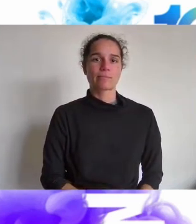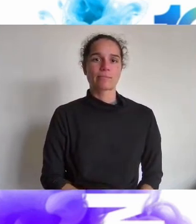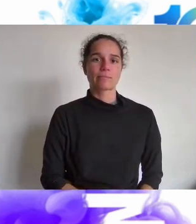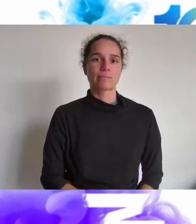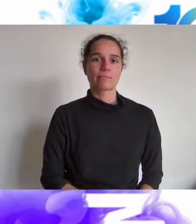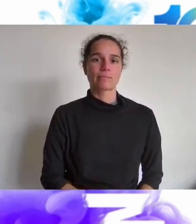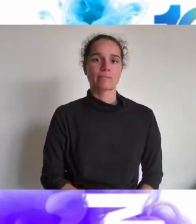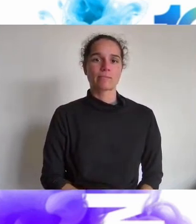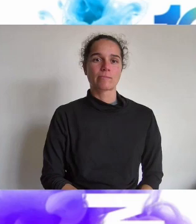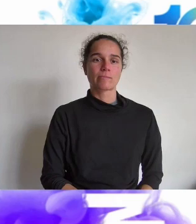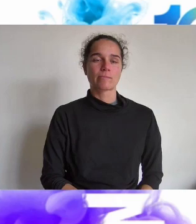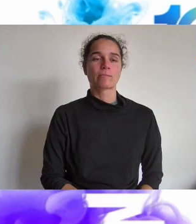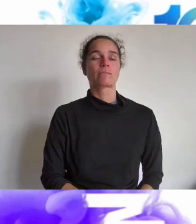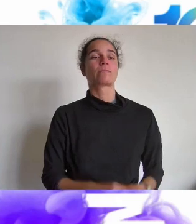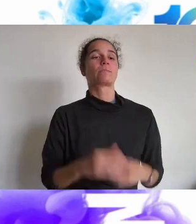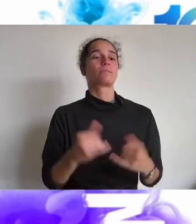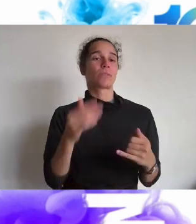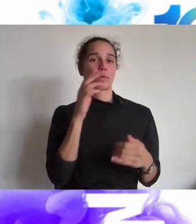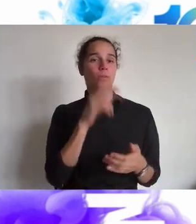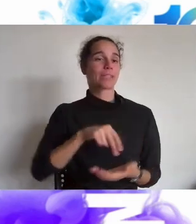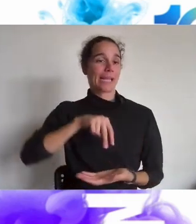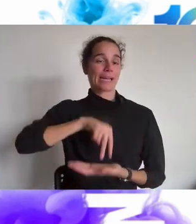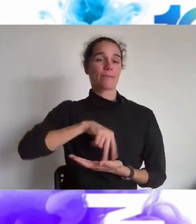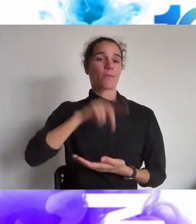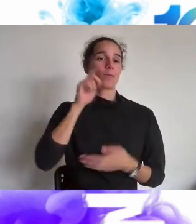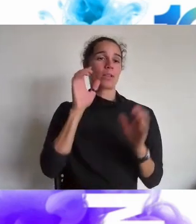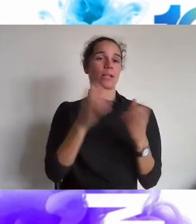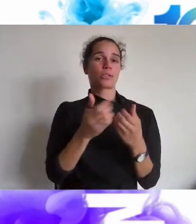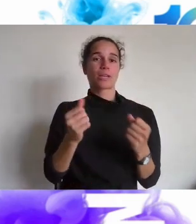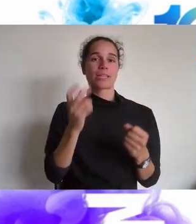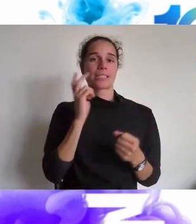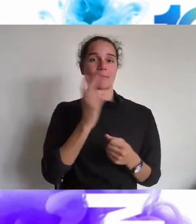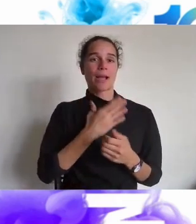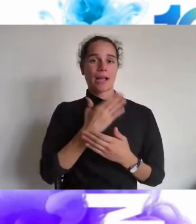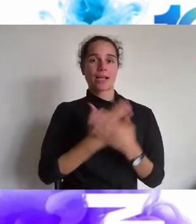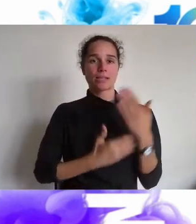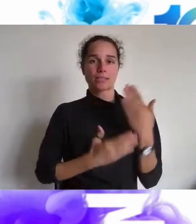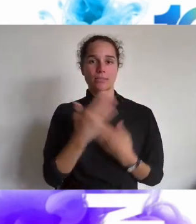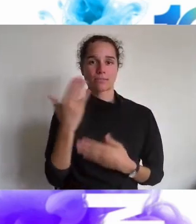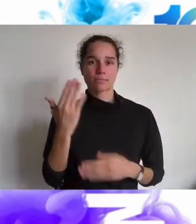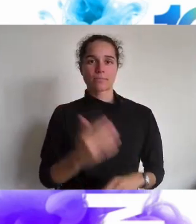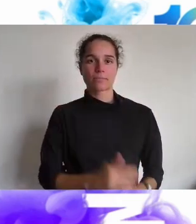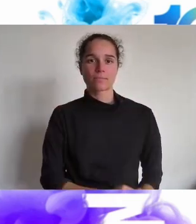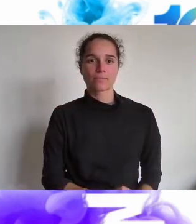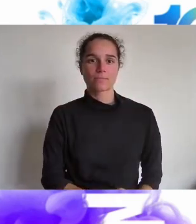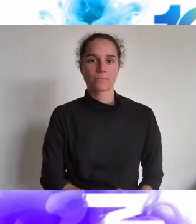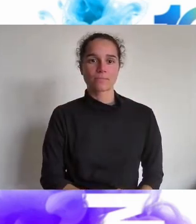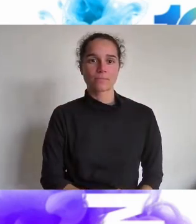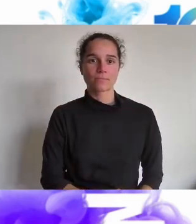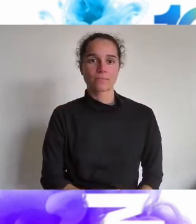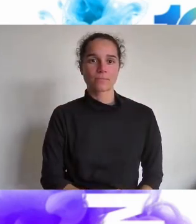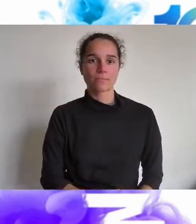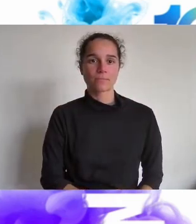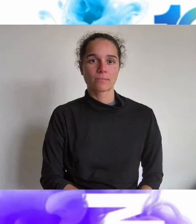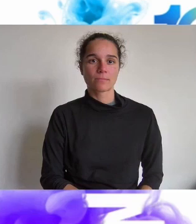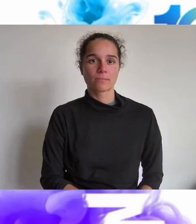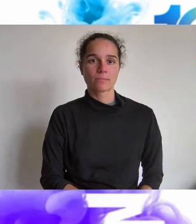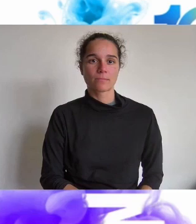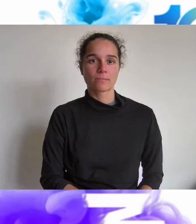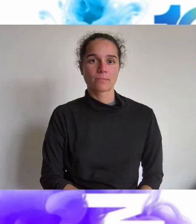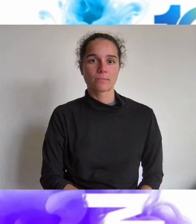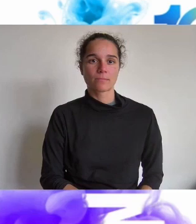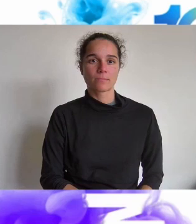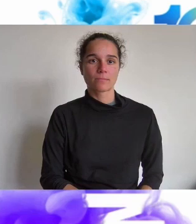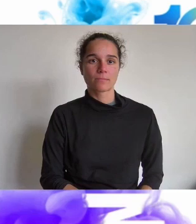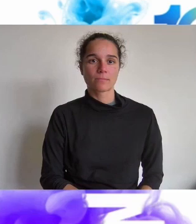class so that you can see my hands. Okay, let's do this. You can see my hands. You can